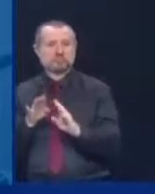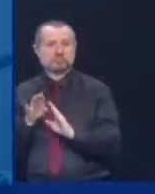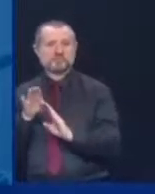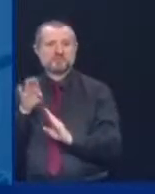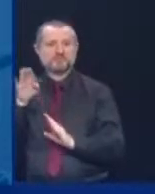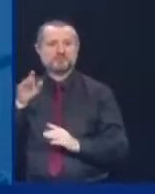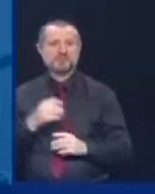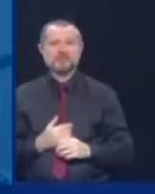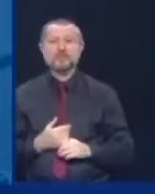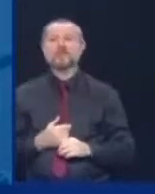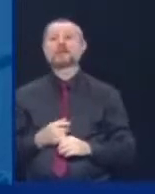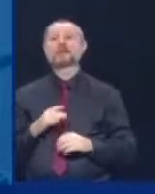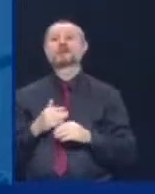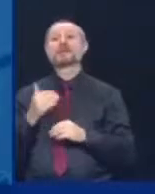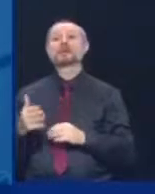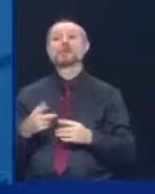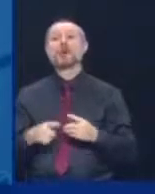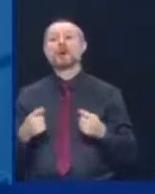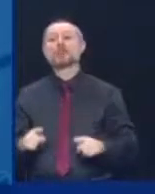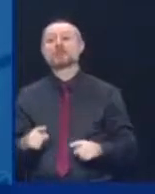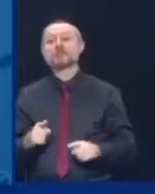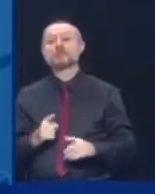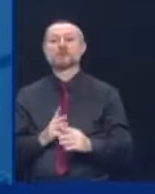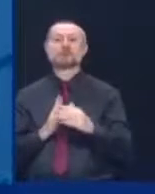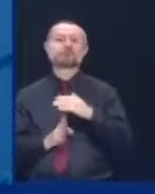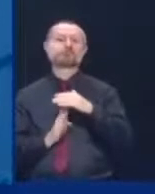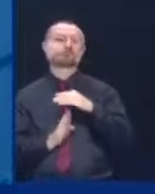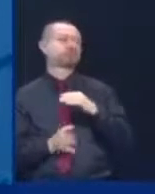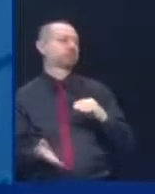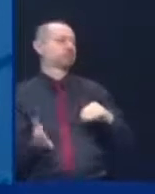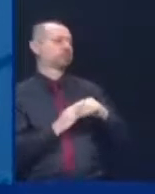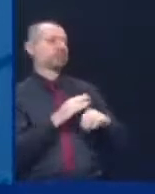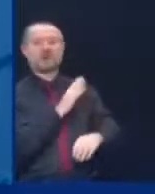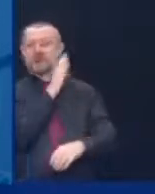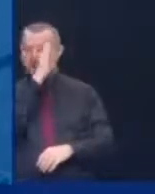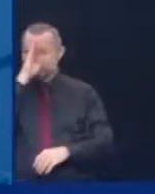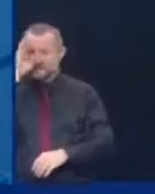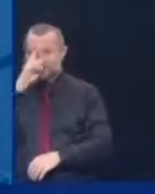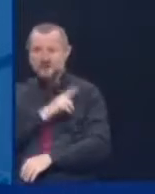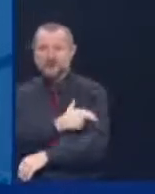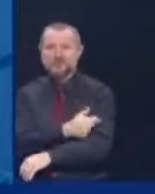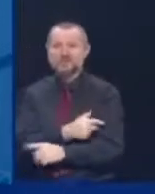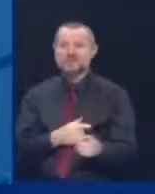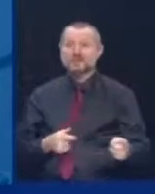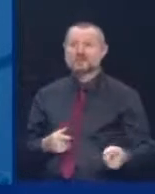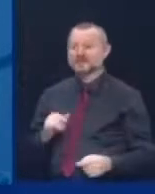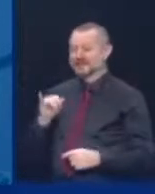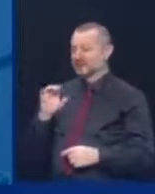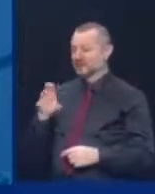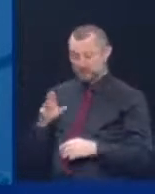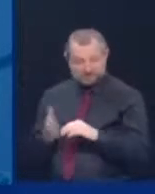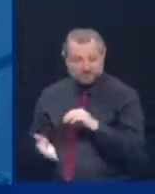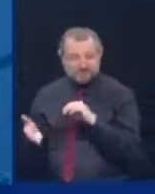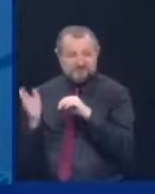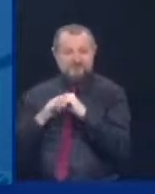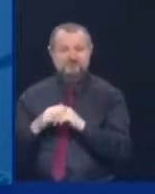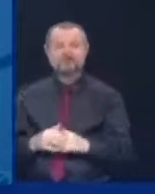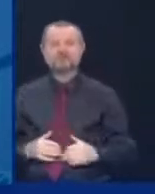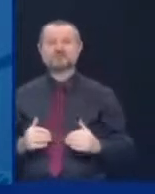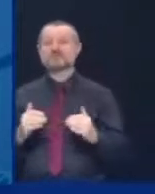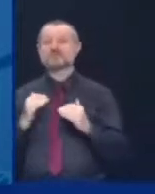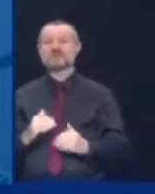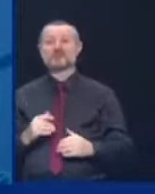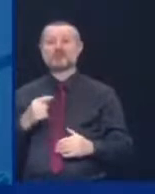the hospitalization rate goes up. Then the number of people in intensive care goes up. Then the number of people